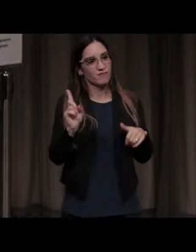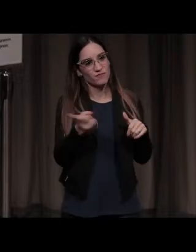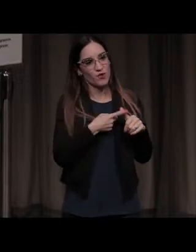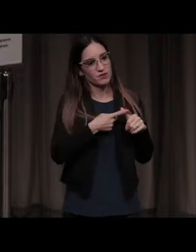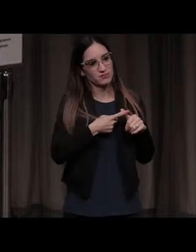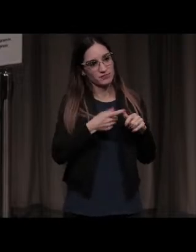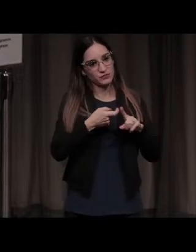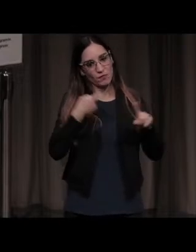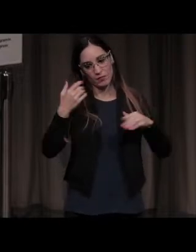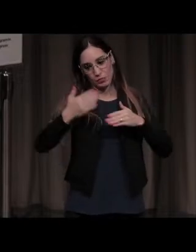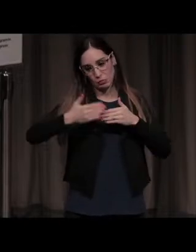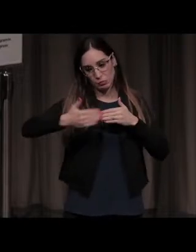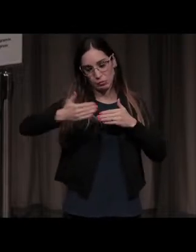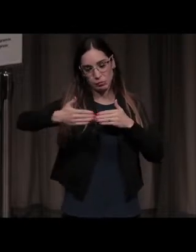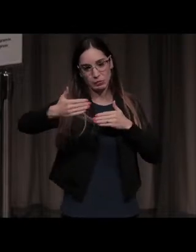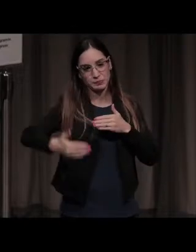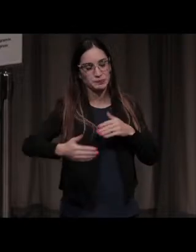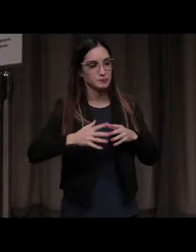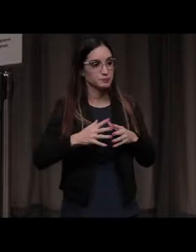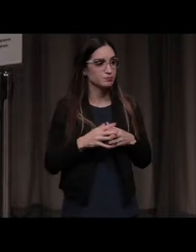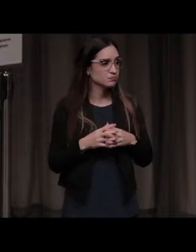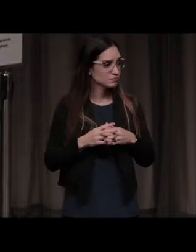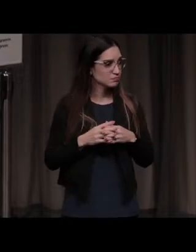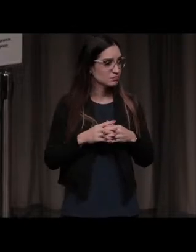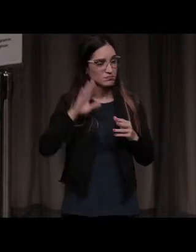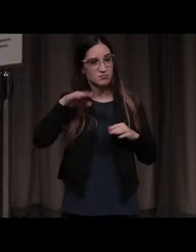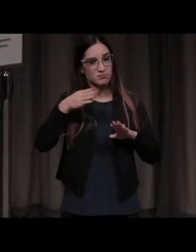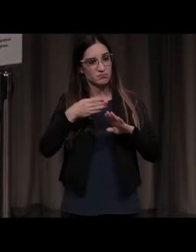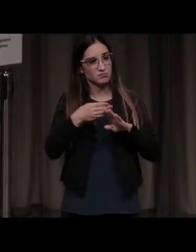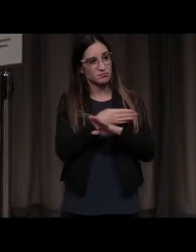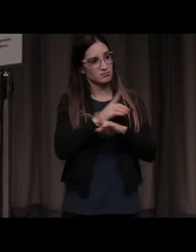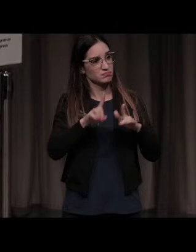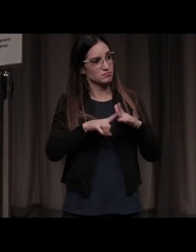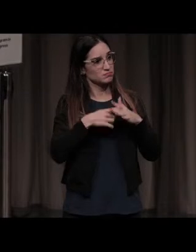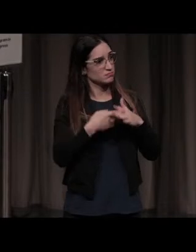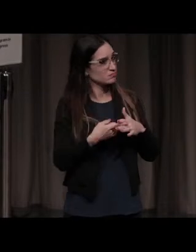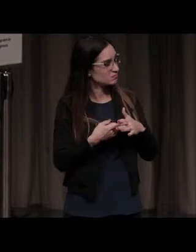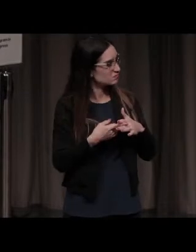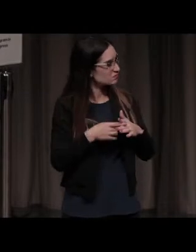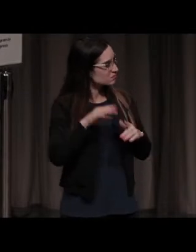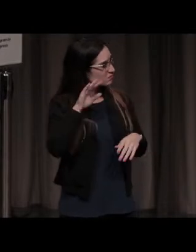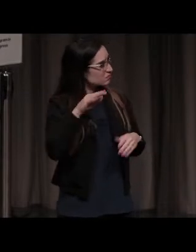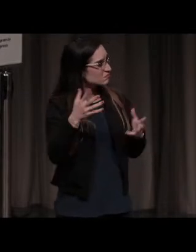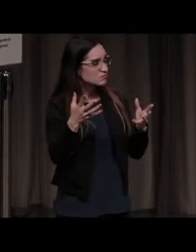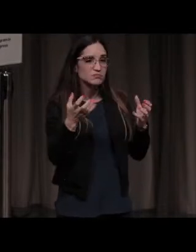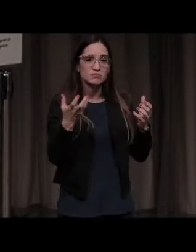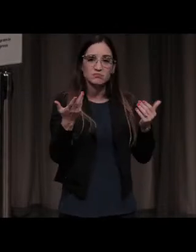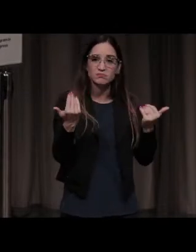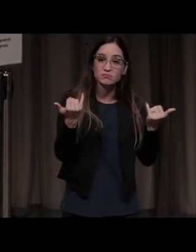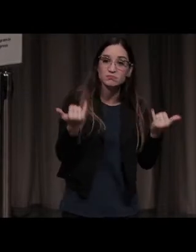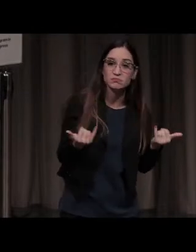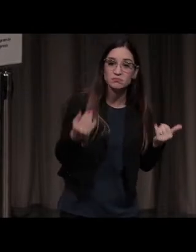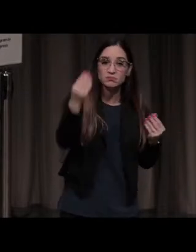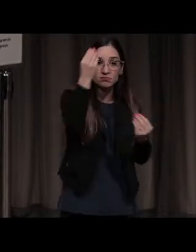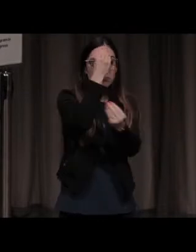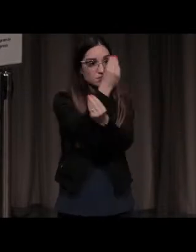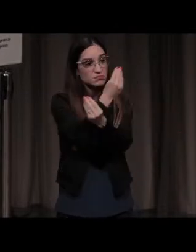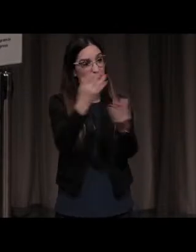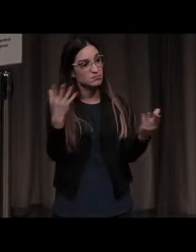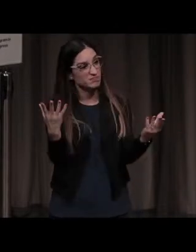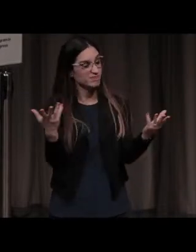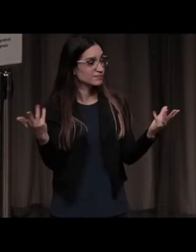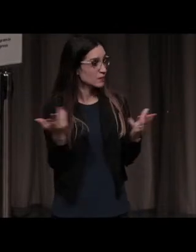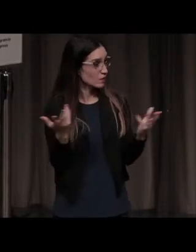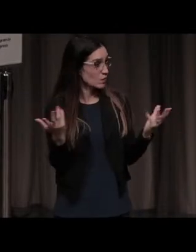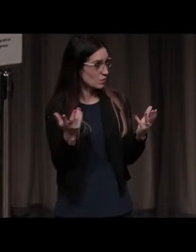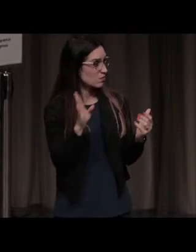come. Now, before we start digging into questions, I just want to let you know that we'll have